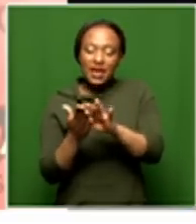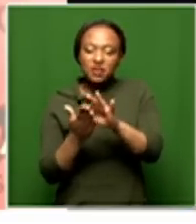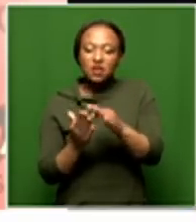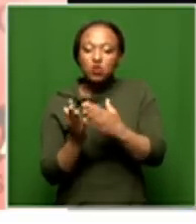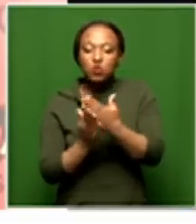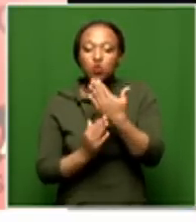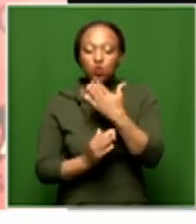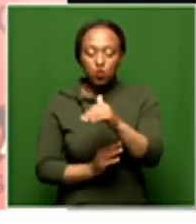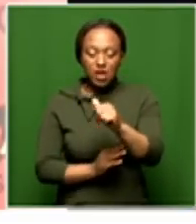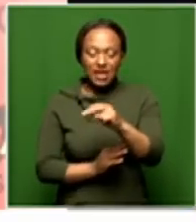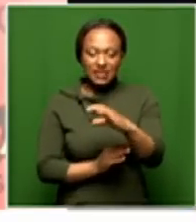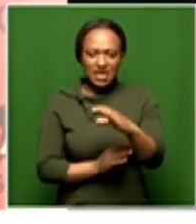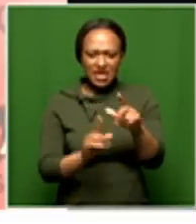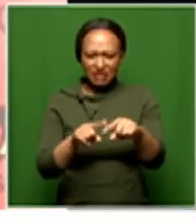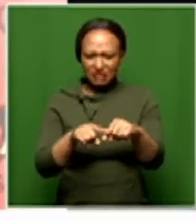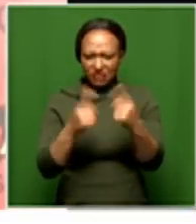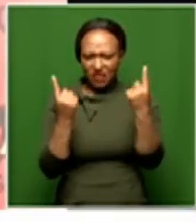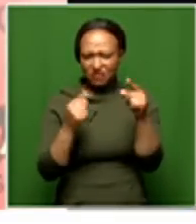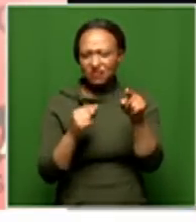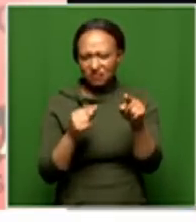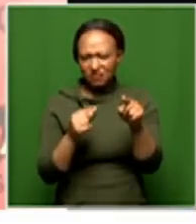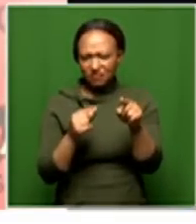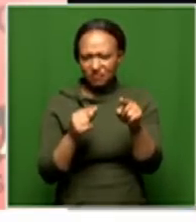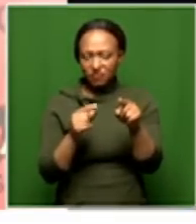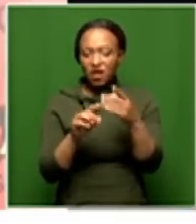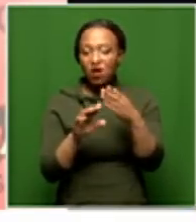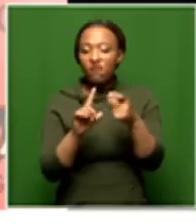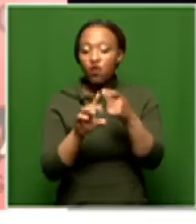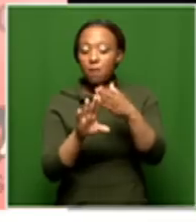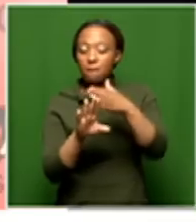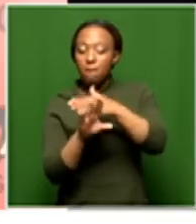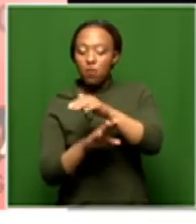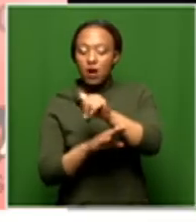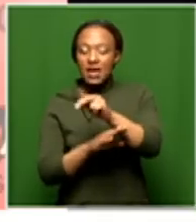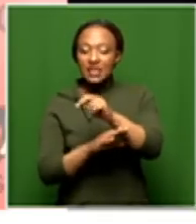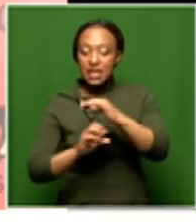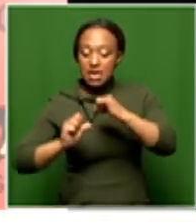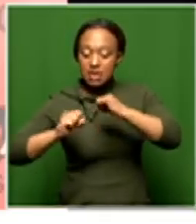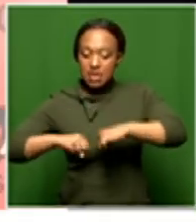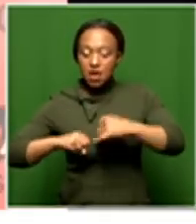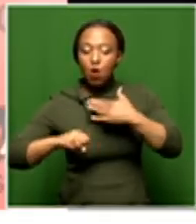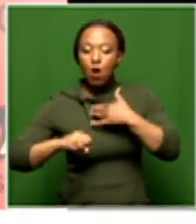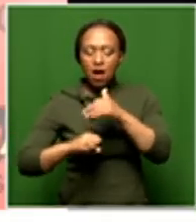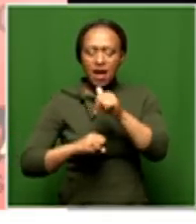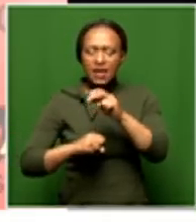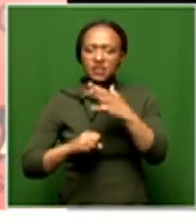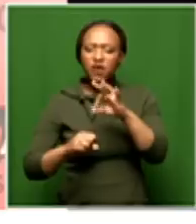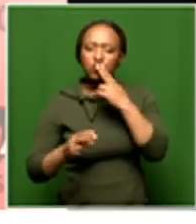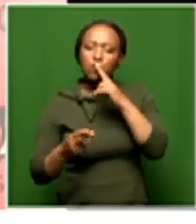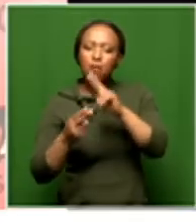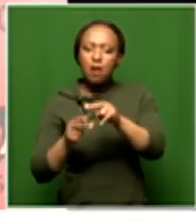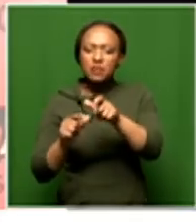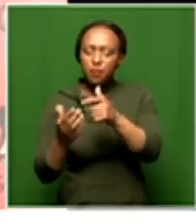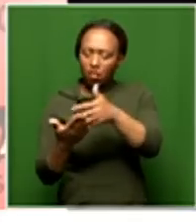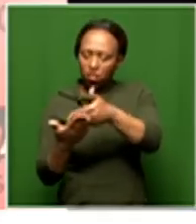it differed almost drastically from the agreed ANC manifesto in terms of orientation. And